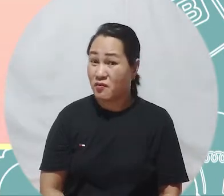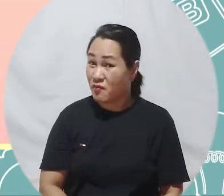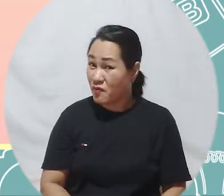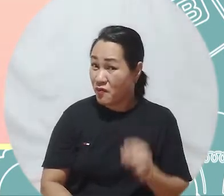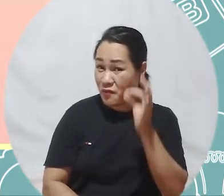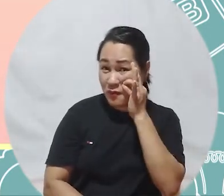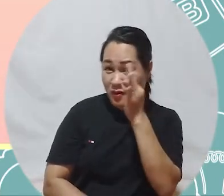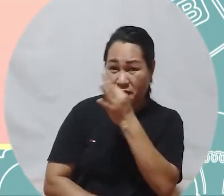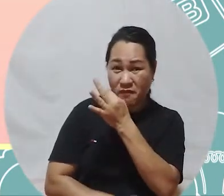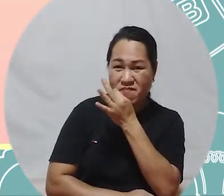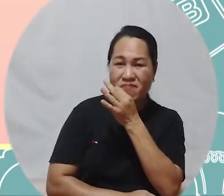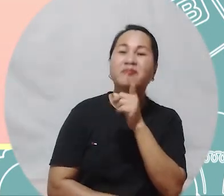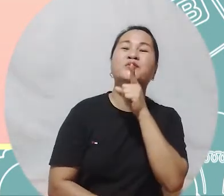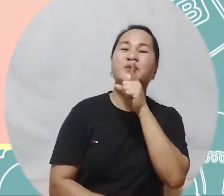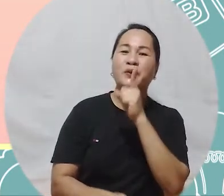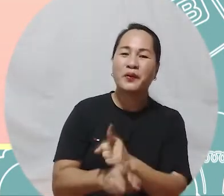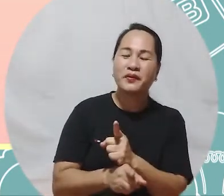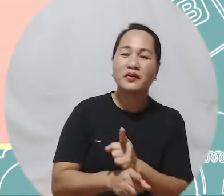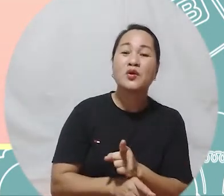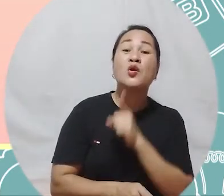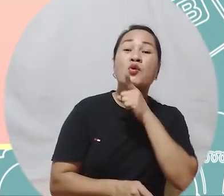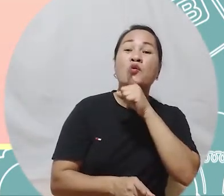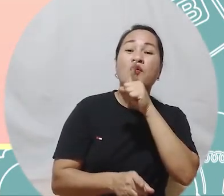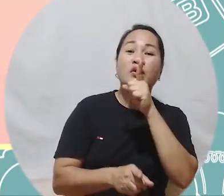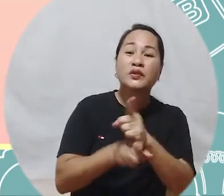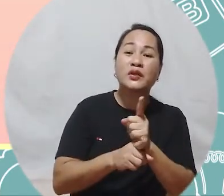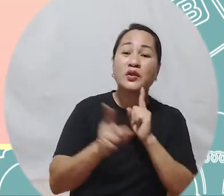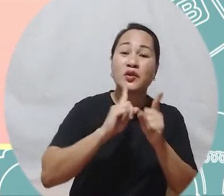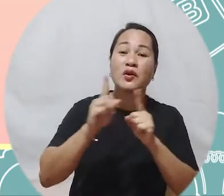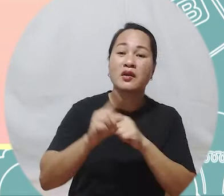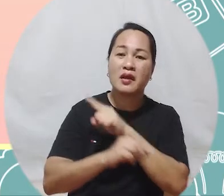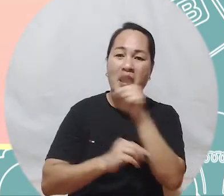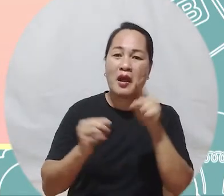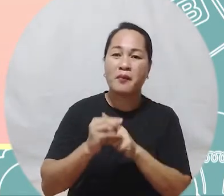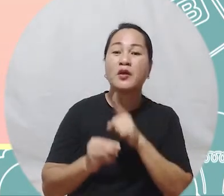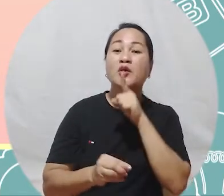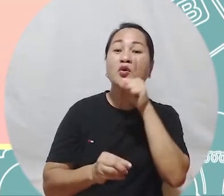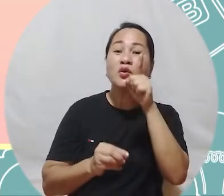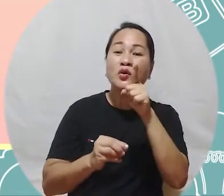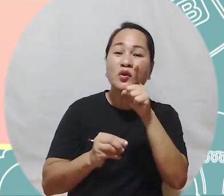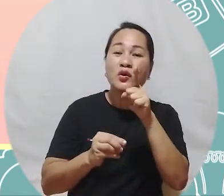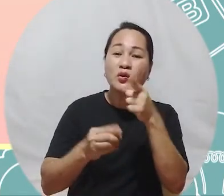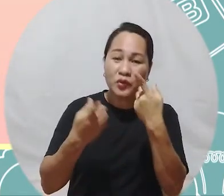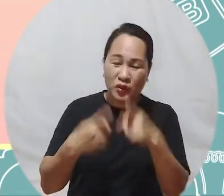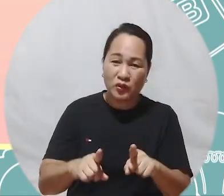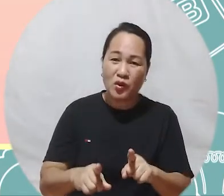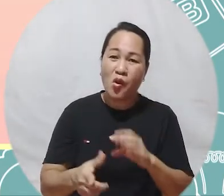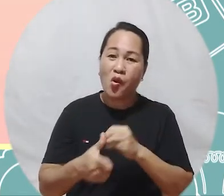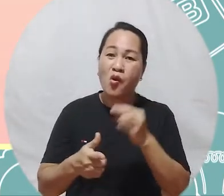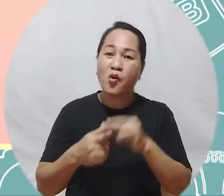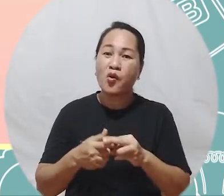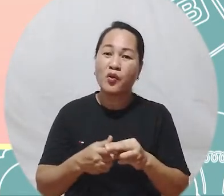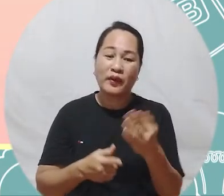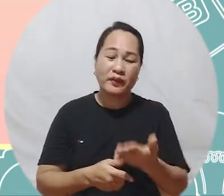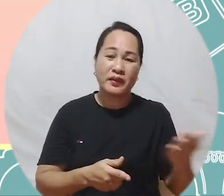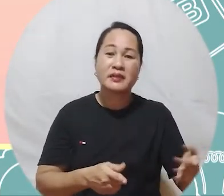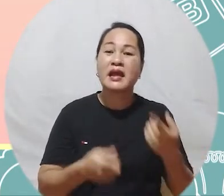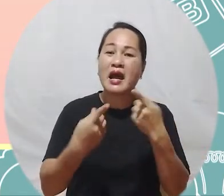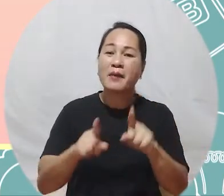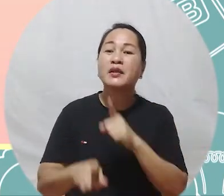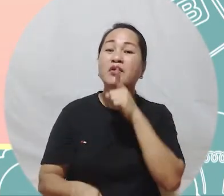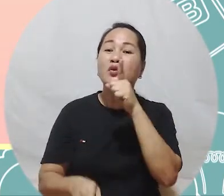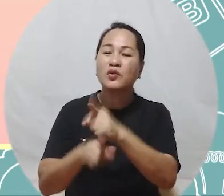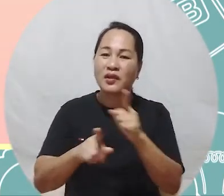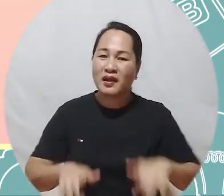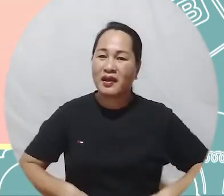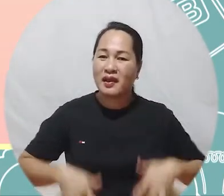A flower? Correct! Reality talks about true events or those things that happen in real life.